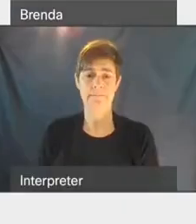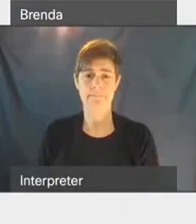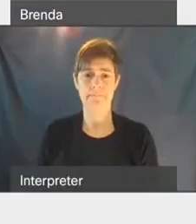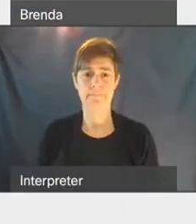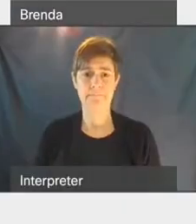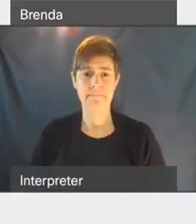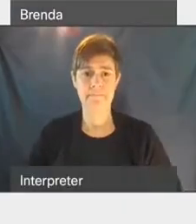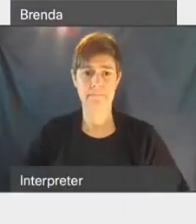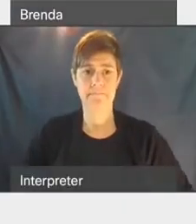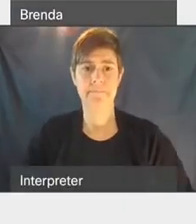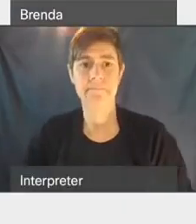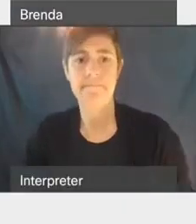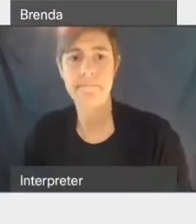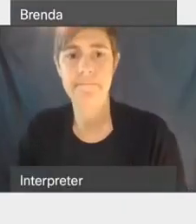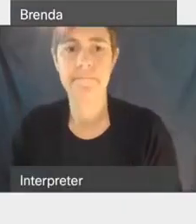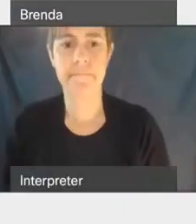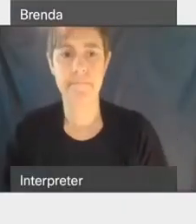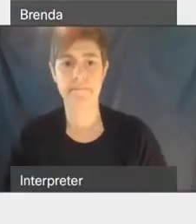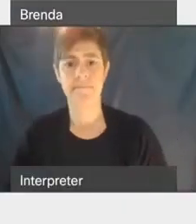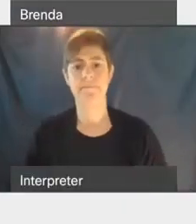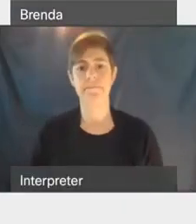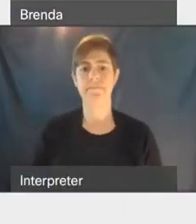Hear me? No.